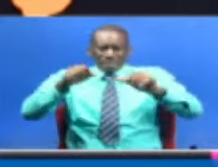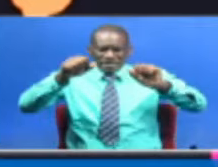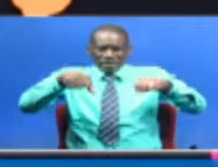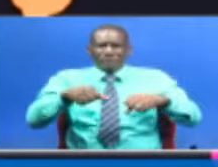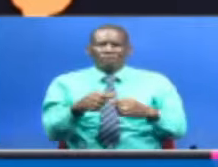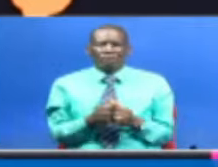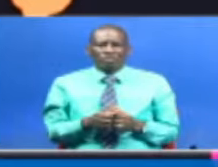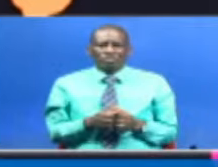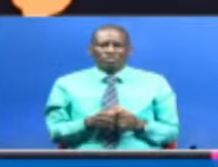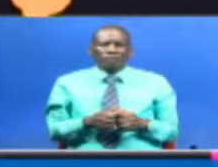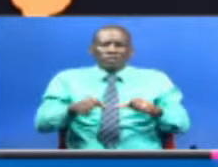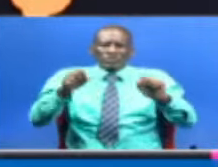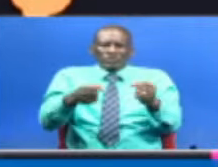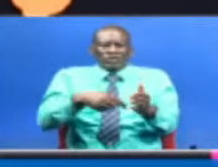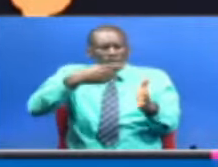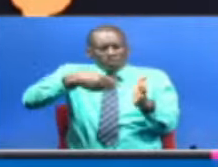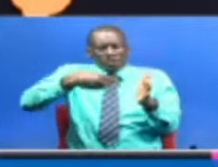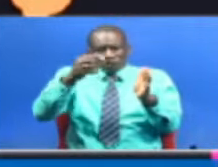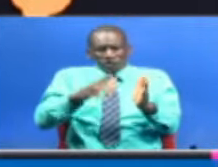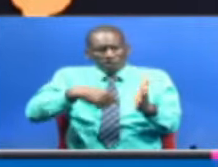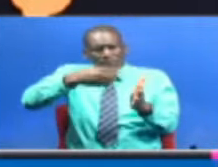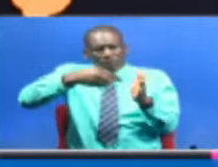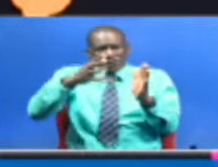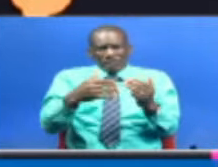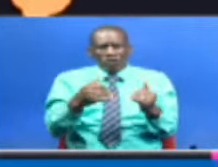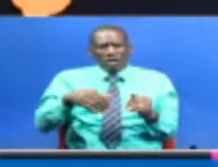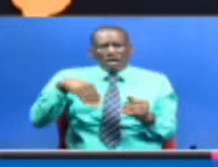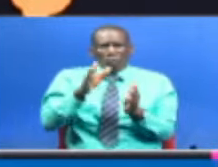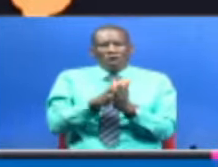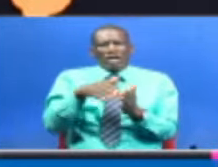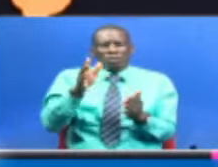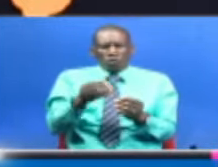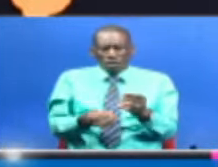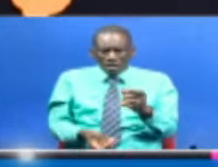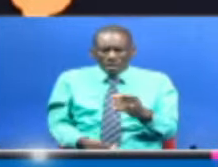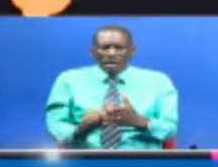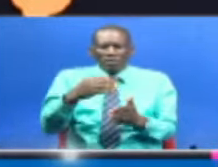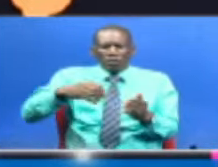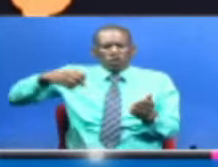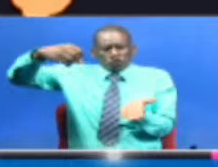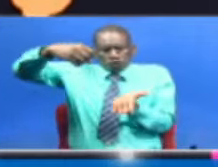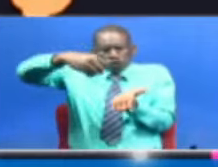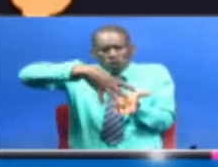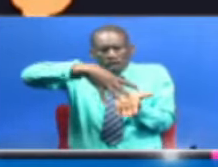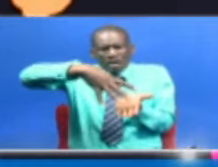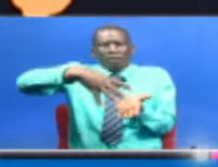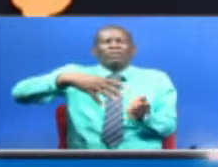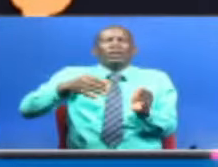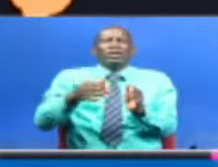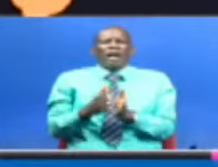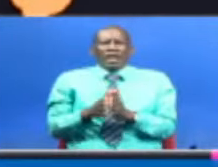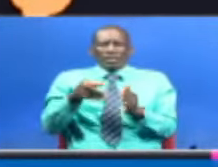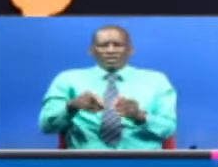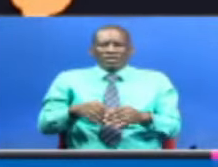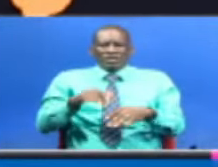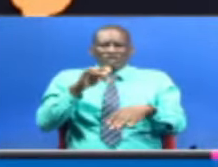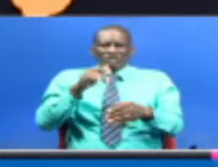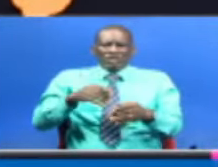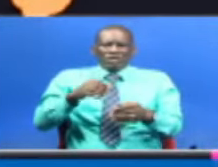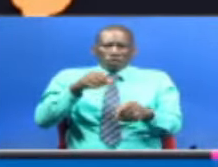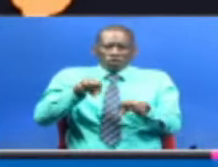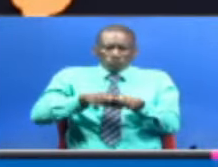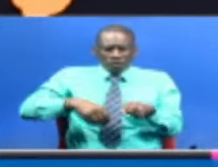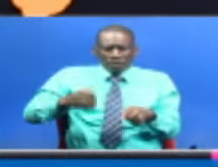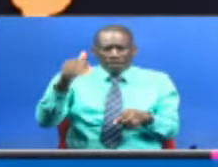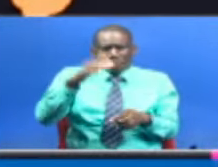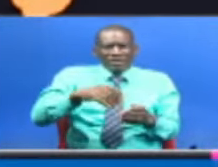And manufacturers are more and more installing solar capacities. Mm-hmm. In fact, the payback period for many of